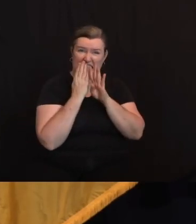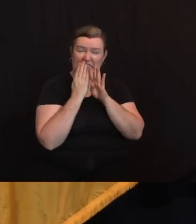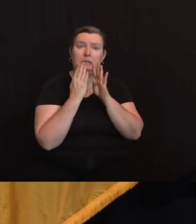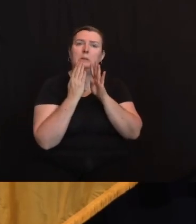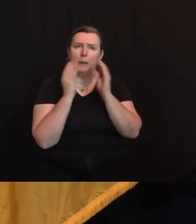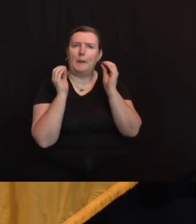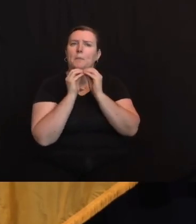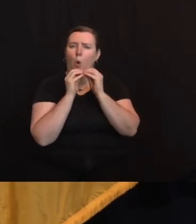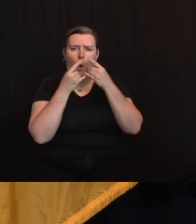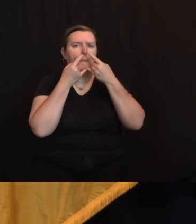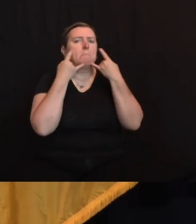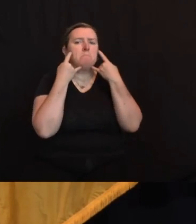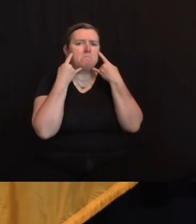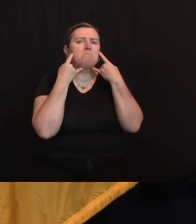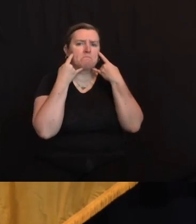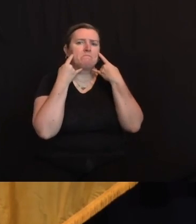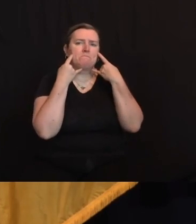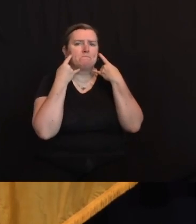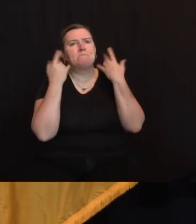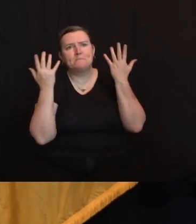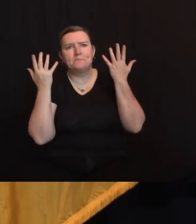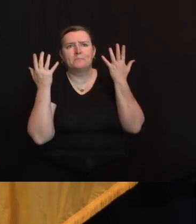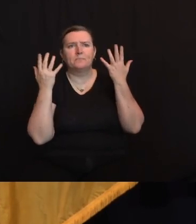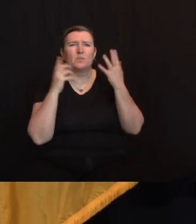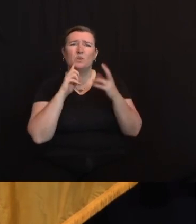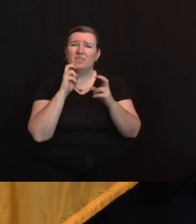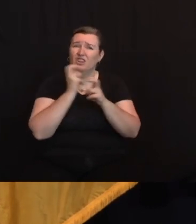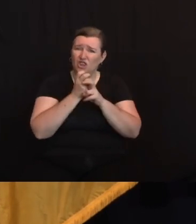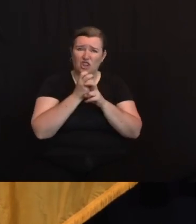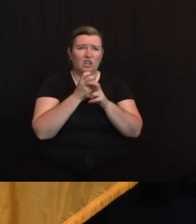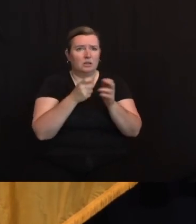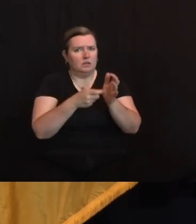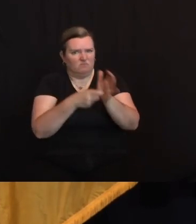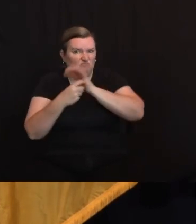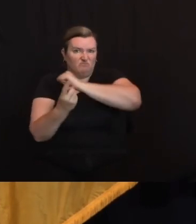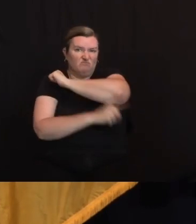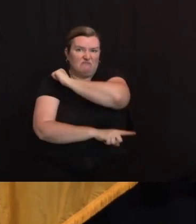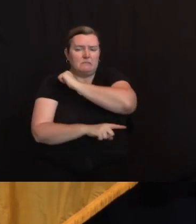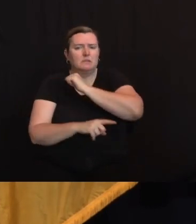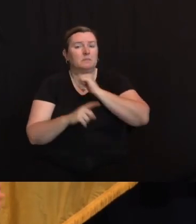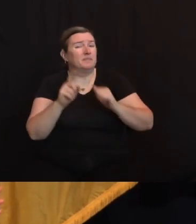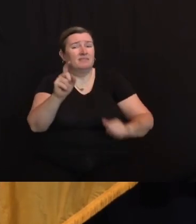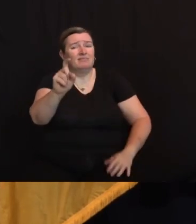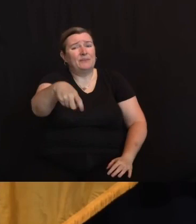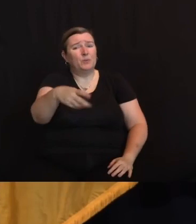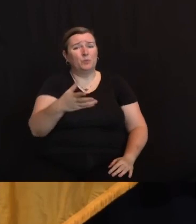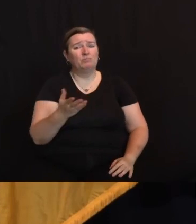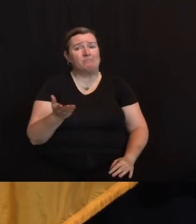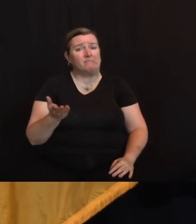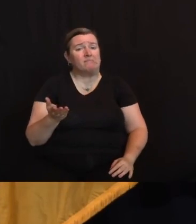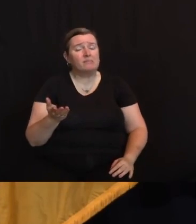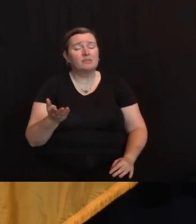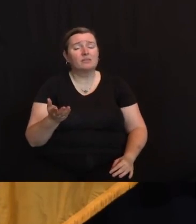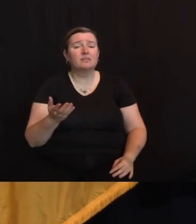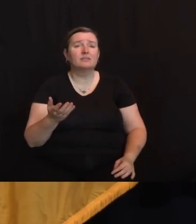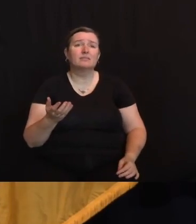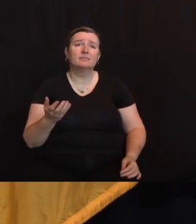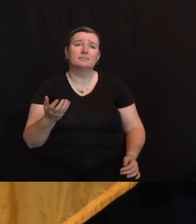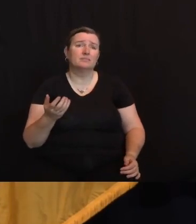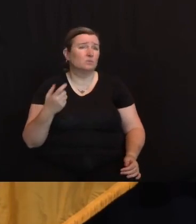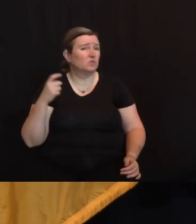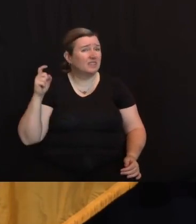be, it's hard to enforce, I admit that, but it has to be enforced. And we need, by the way, whether it's members of law